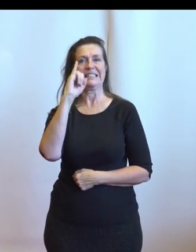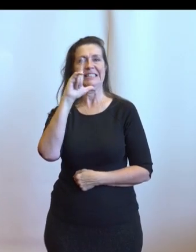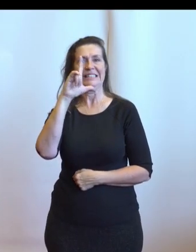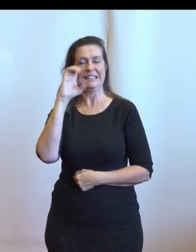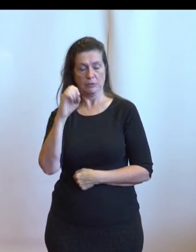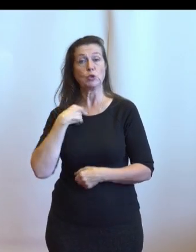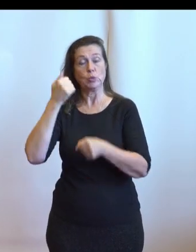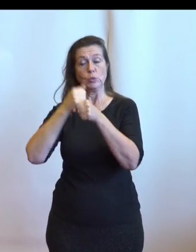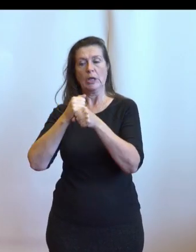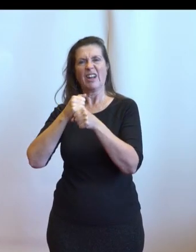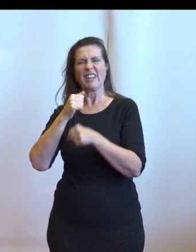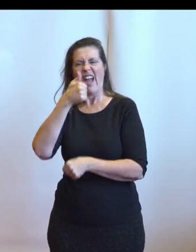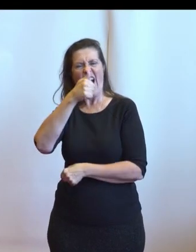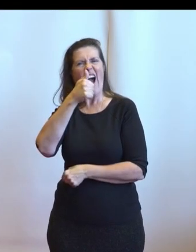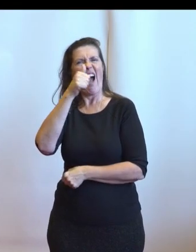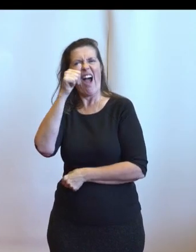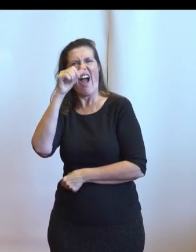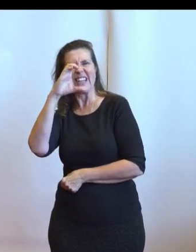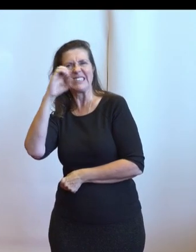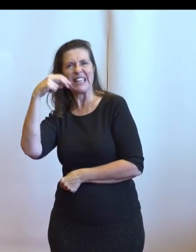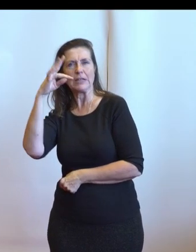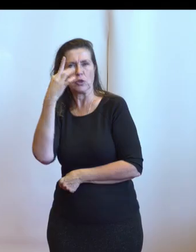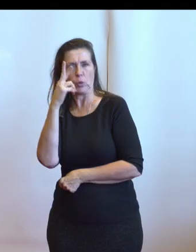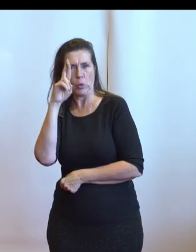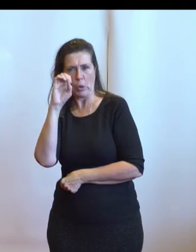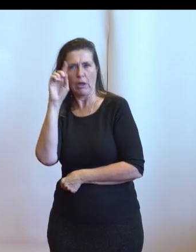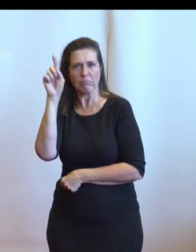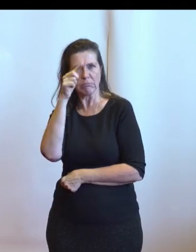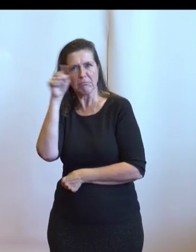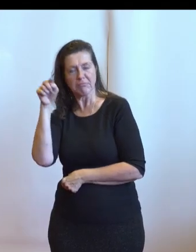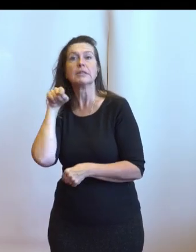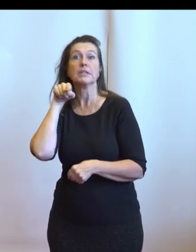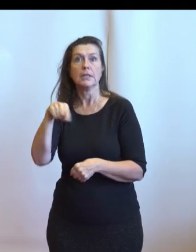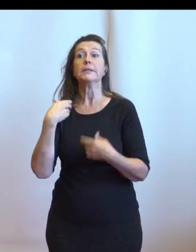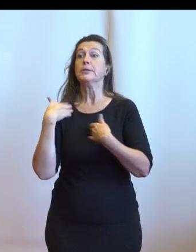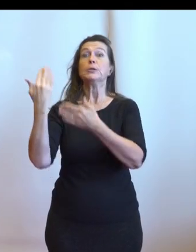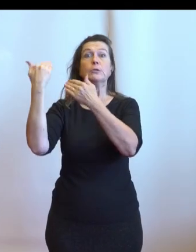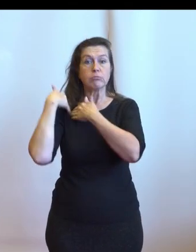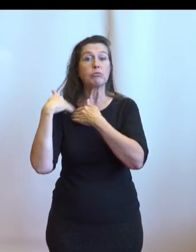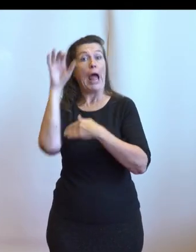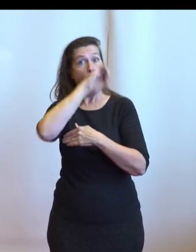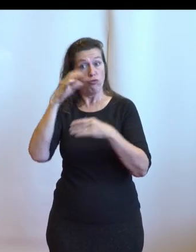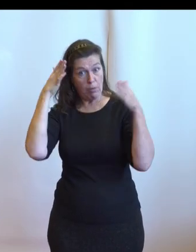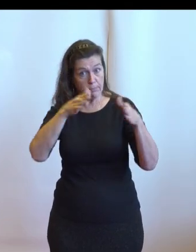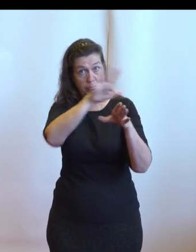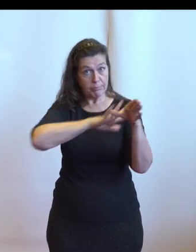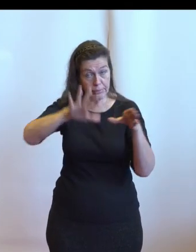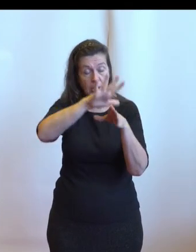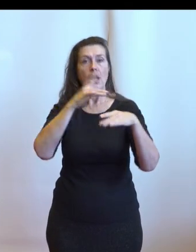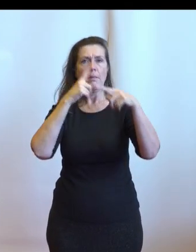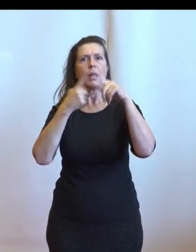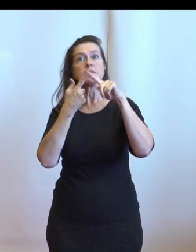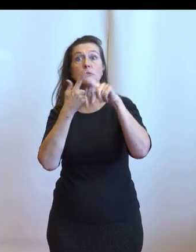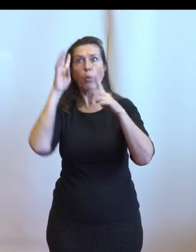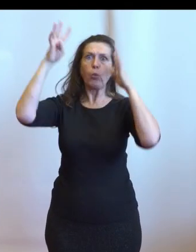I lead inclusion and diversity for Europe, and I'm also in charge of innovation at Accenture. So that's why also